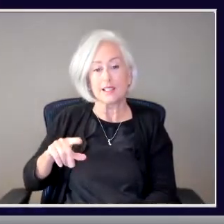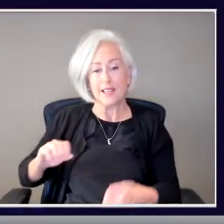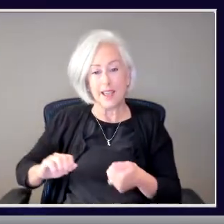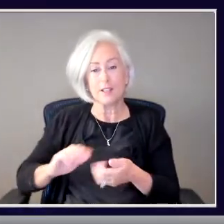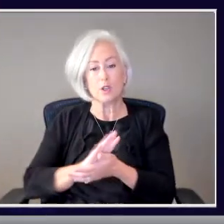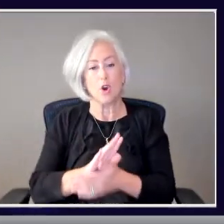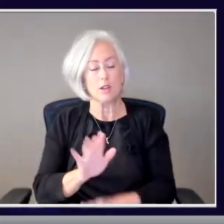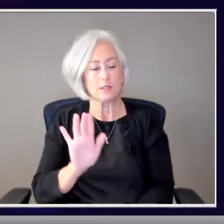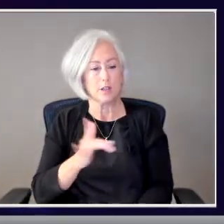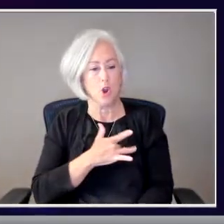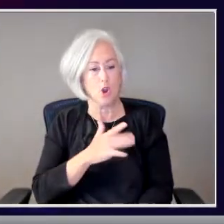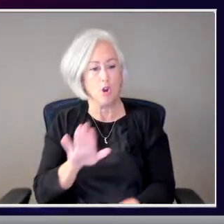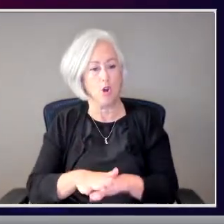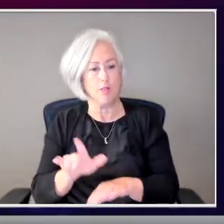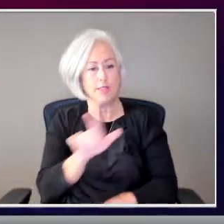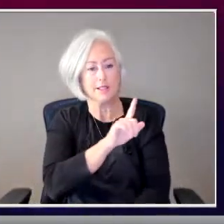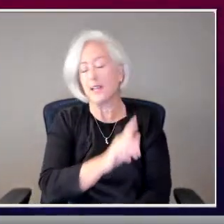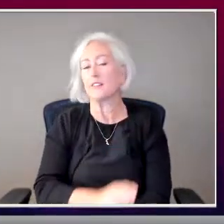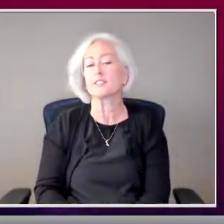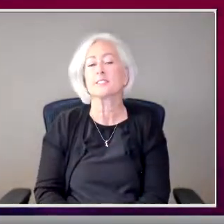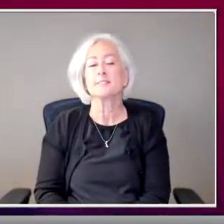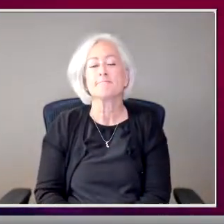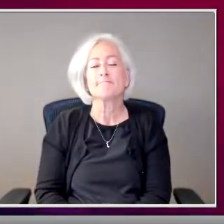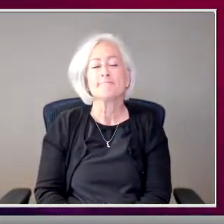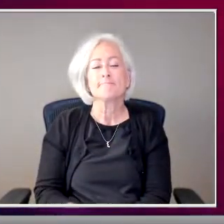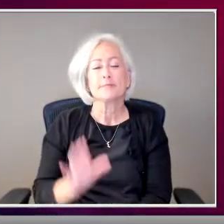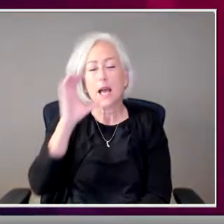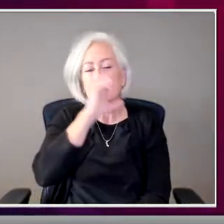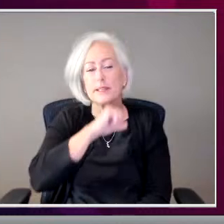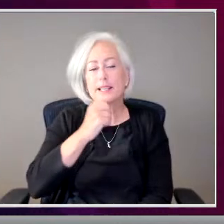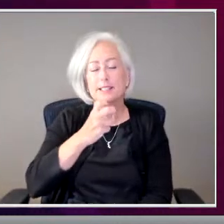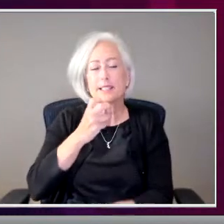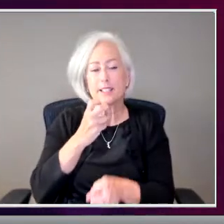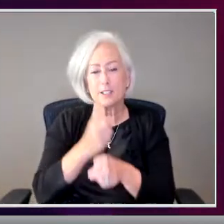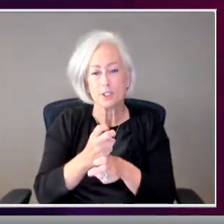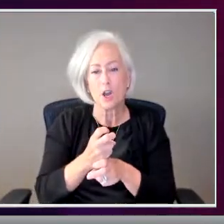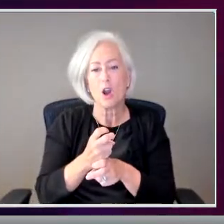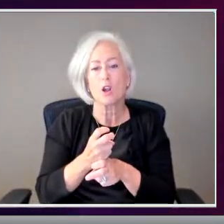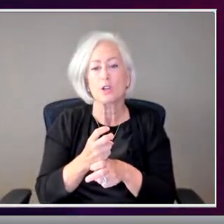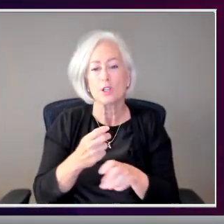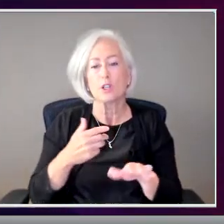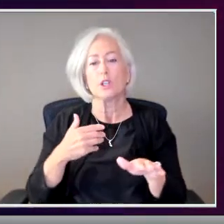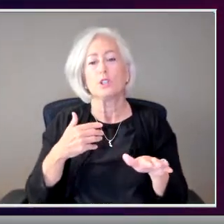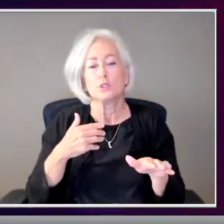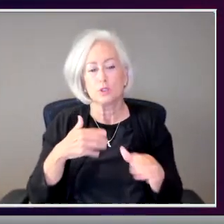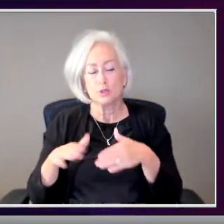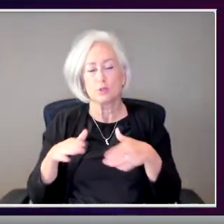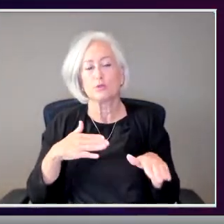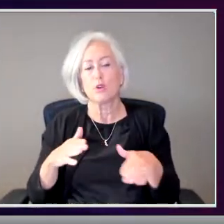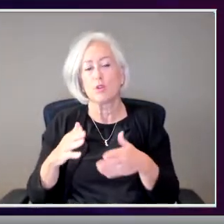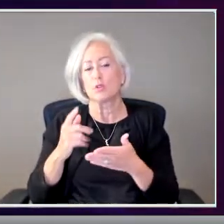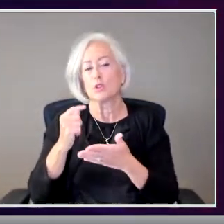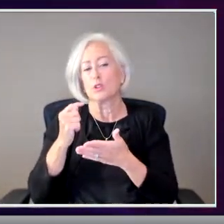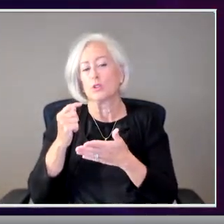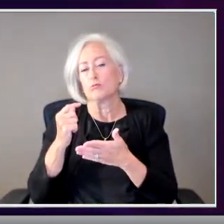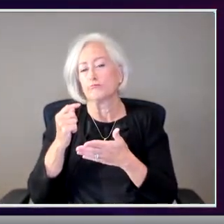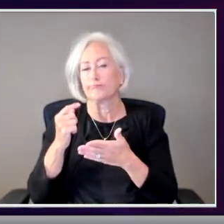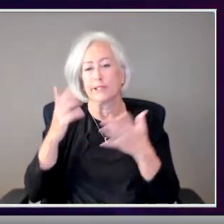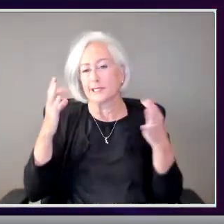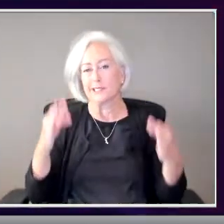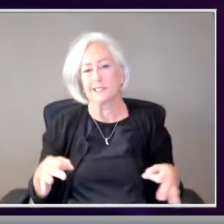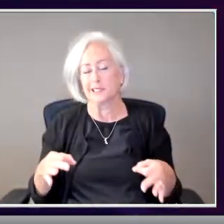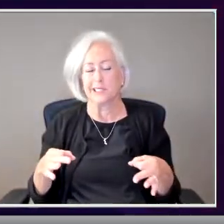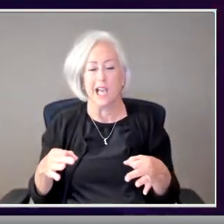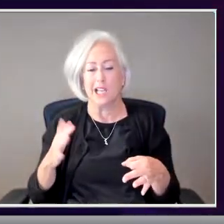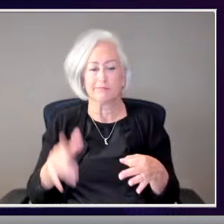imagine that it's a hard line to walk between the benefits of cancer treatment outweighing heart risk versus when a heart risk is high enough that a